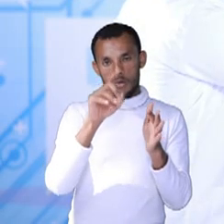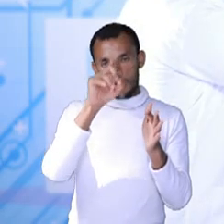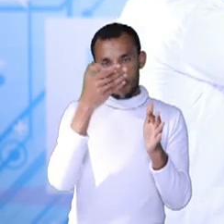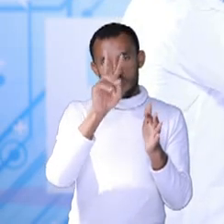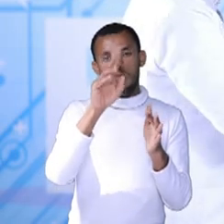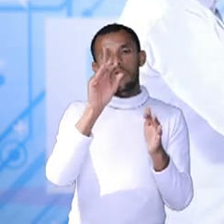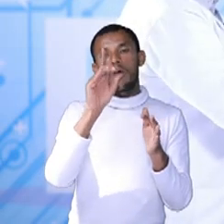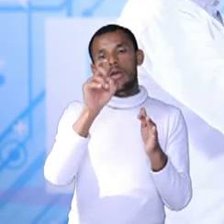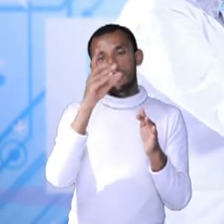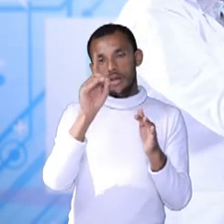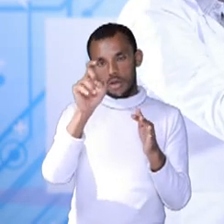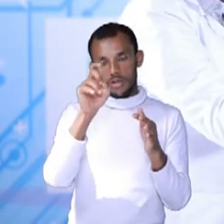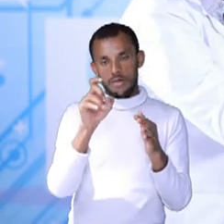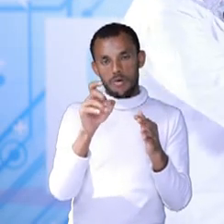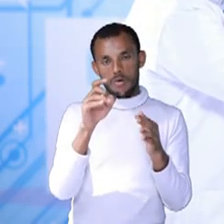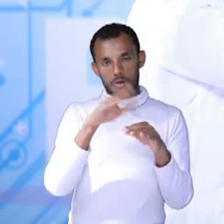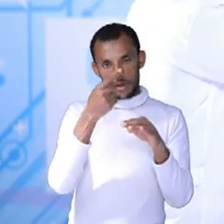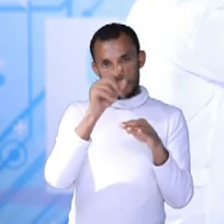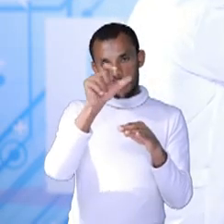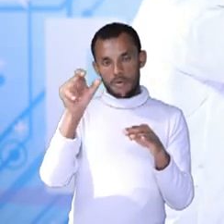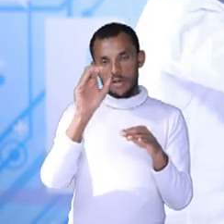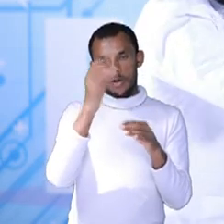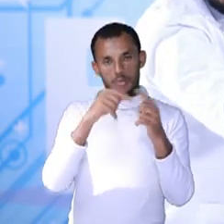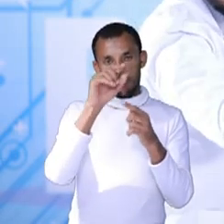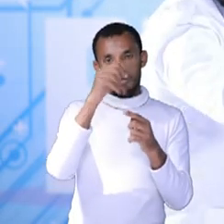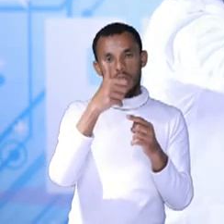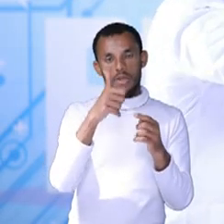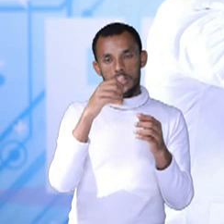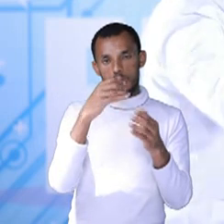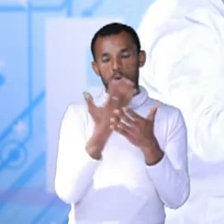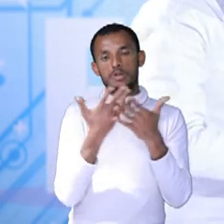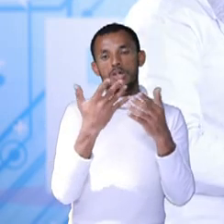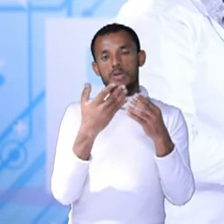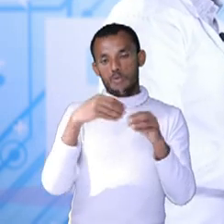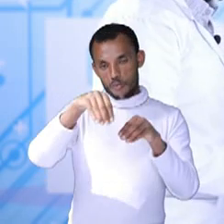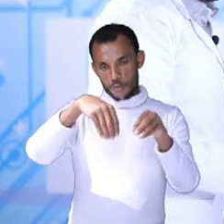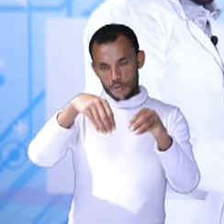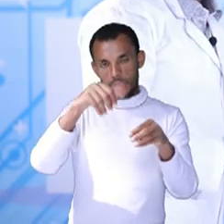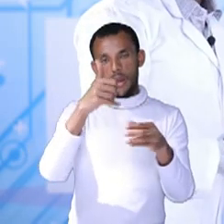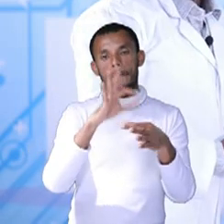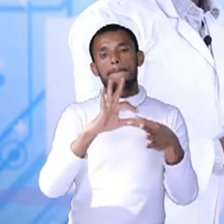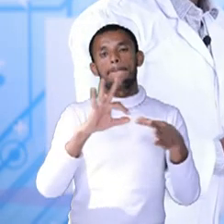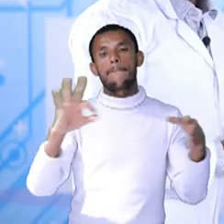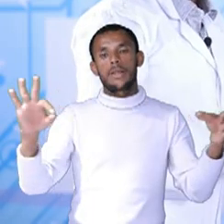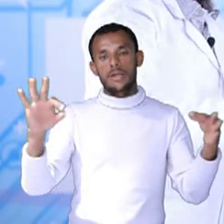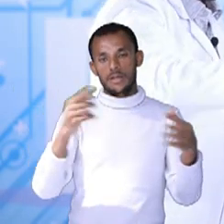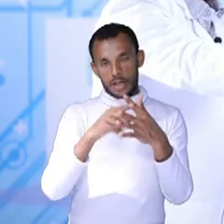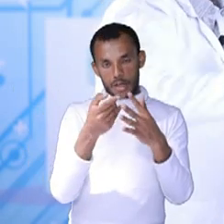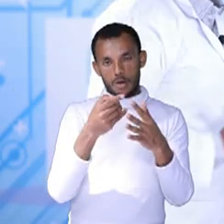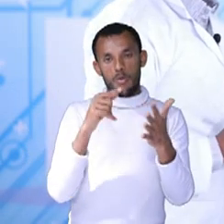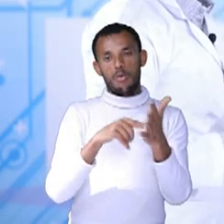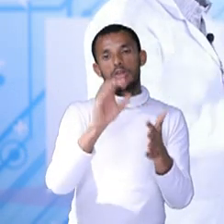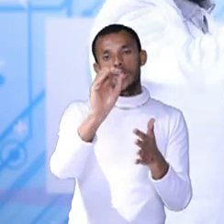interval 0 to 10. The object moved 10 meters. So assuming the starting point is 0,